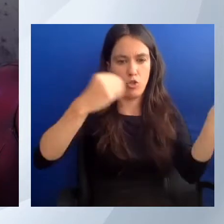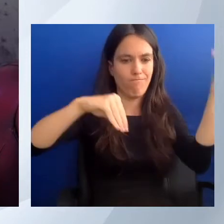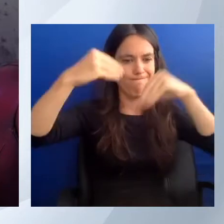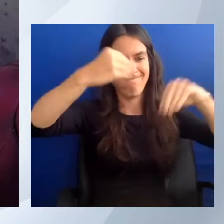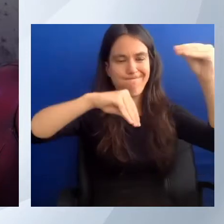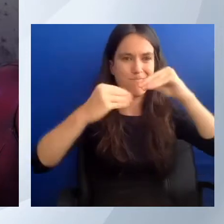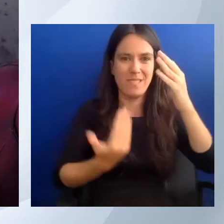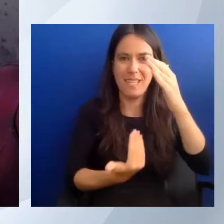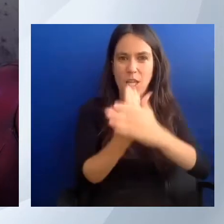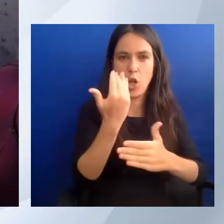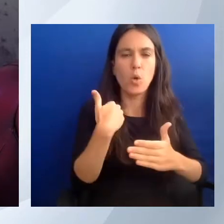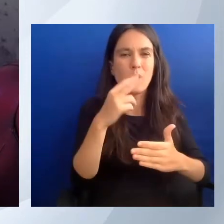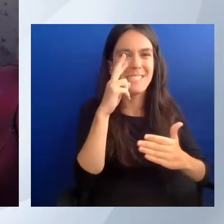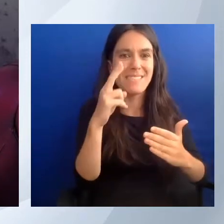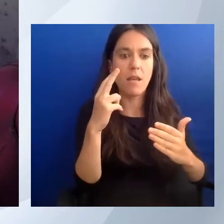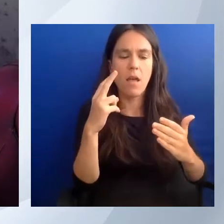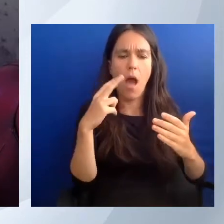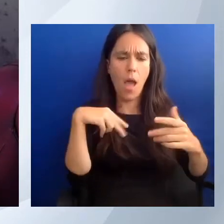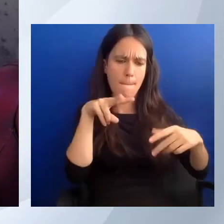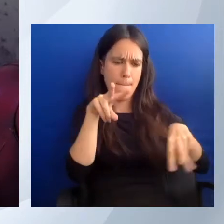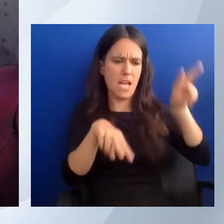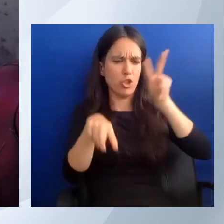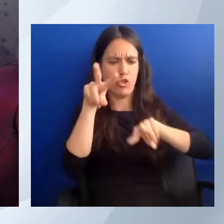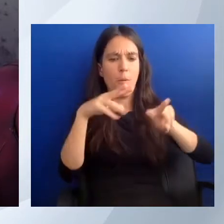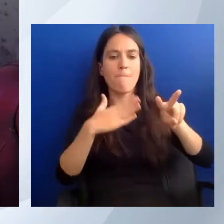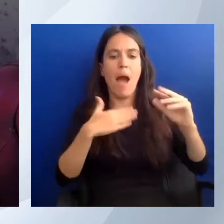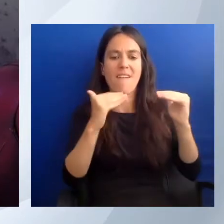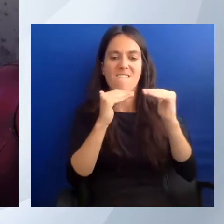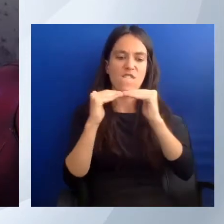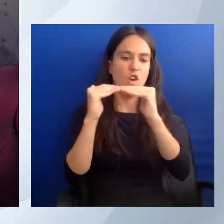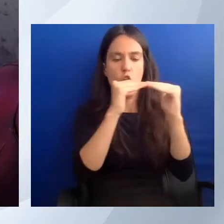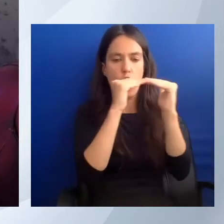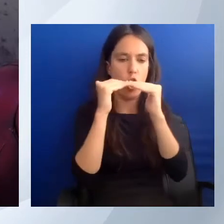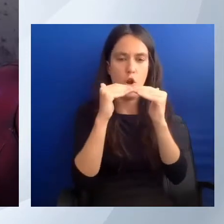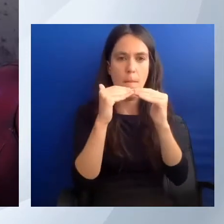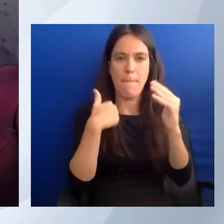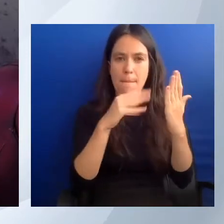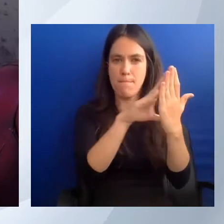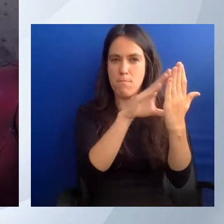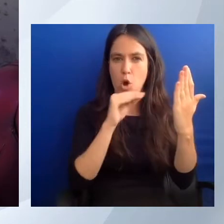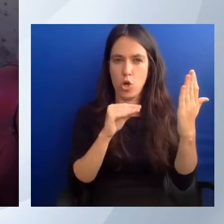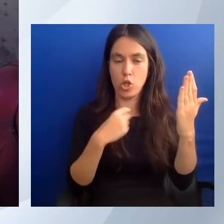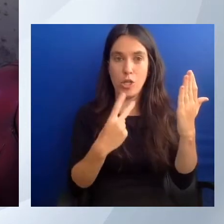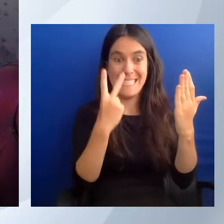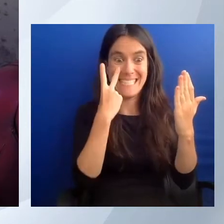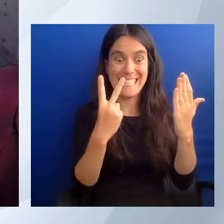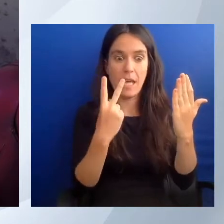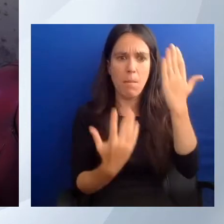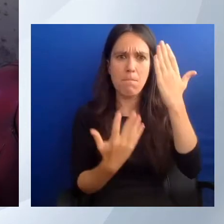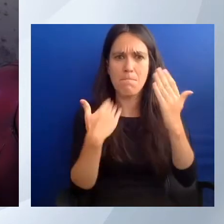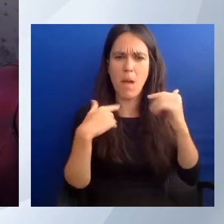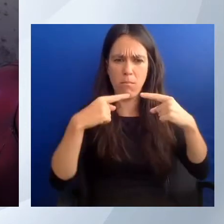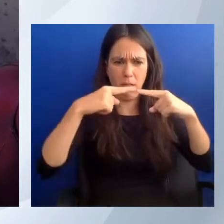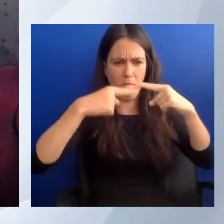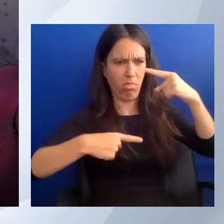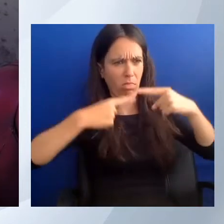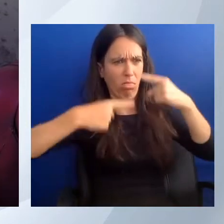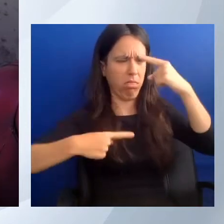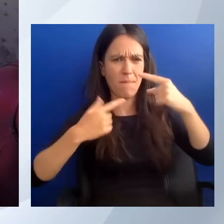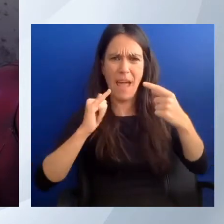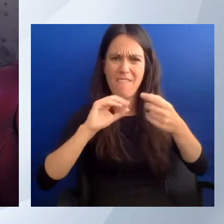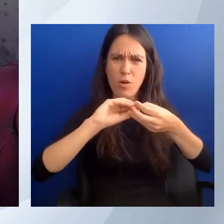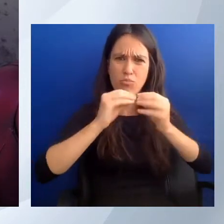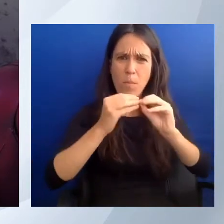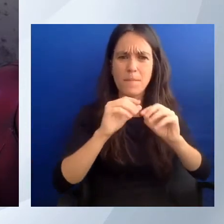how fair my model is towards groups of people. And it also helps me mitigate some of those issues that come with unfair